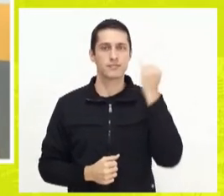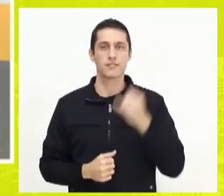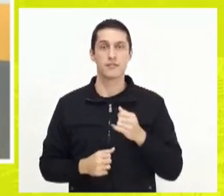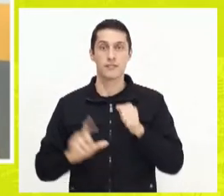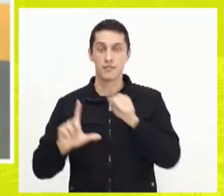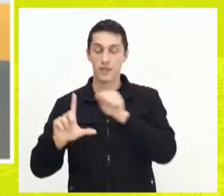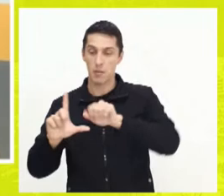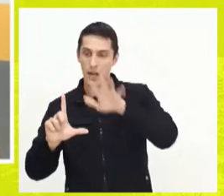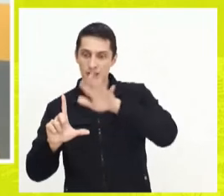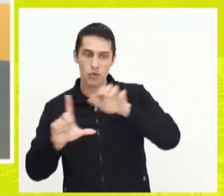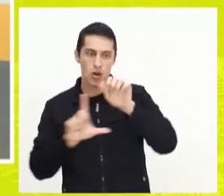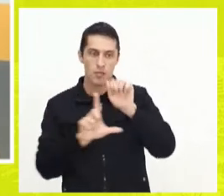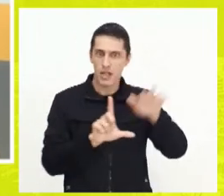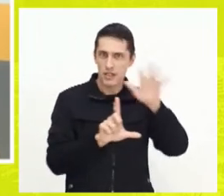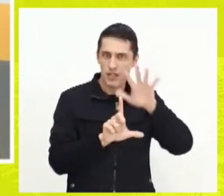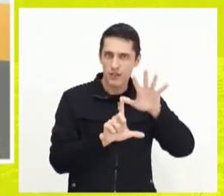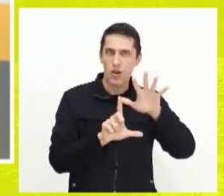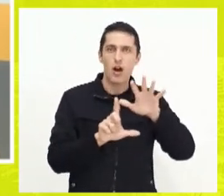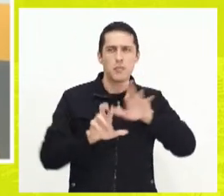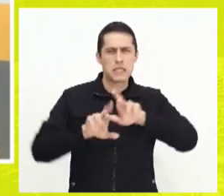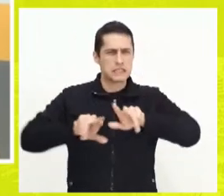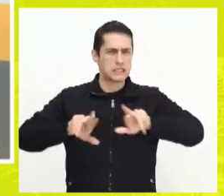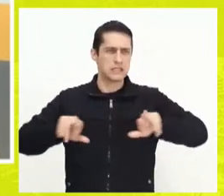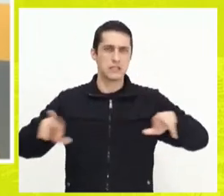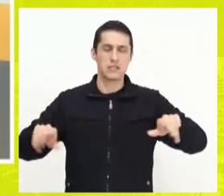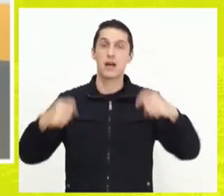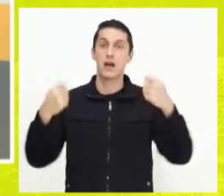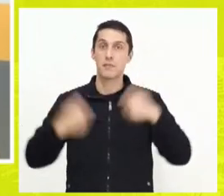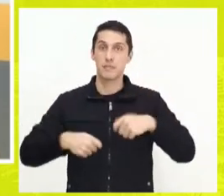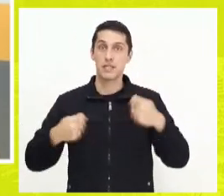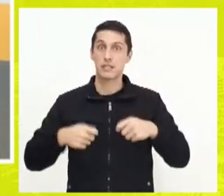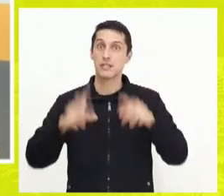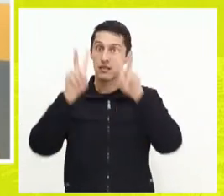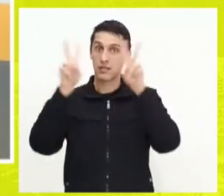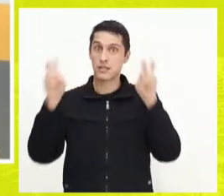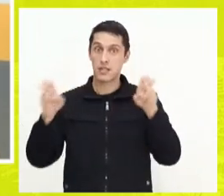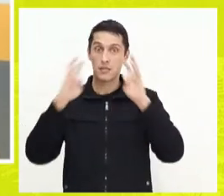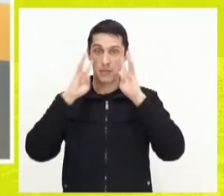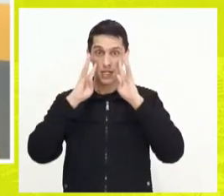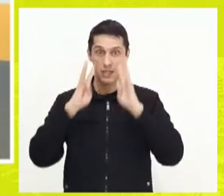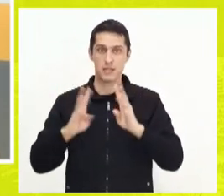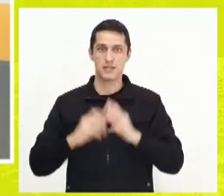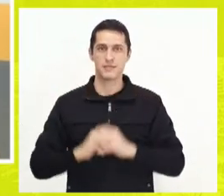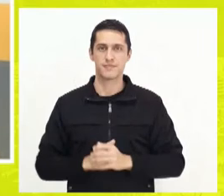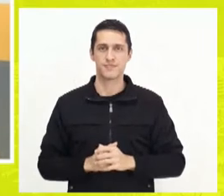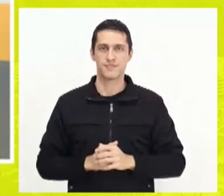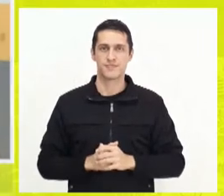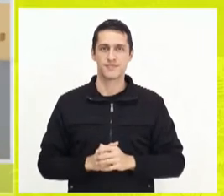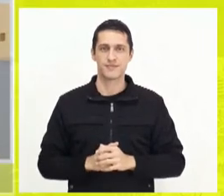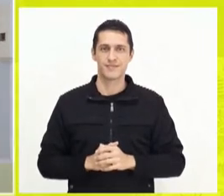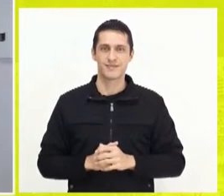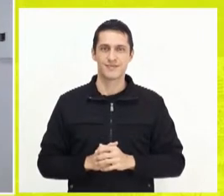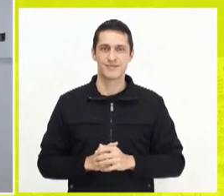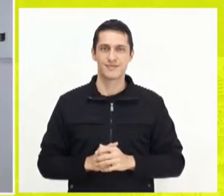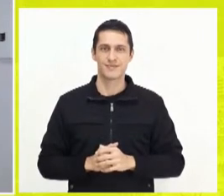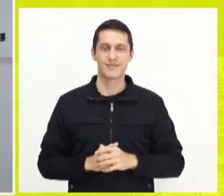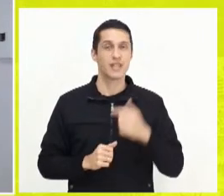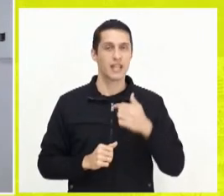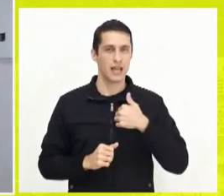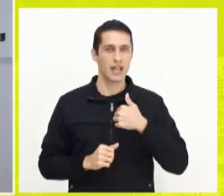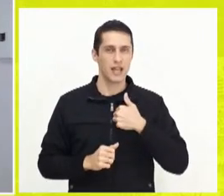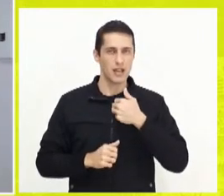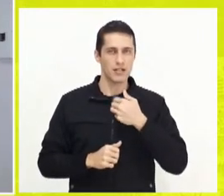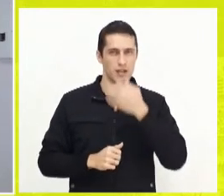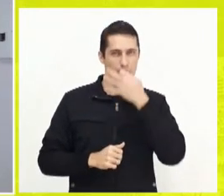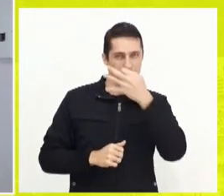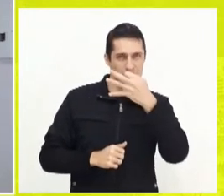the platforms need to be more sensitive regarding this issue so i i